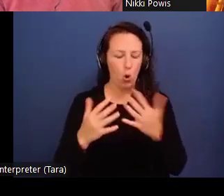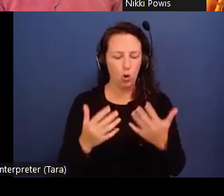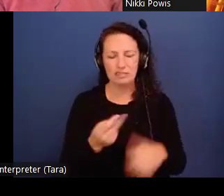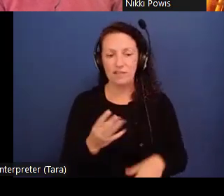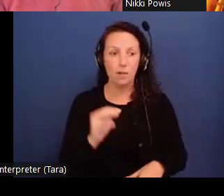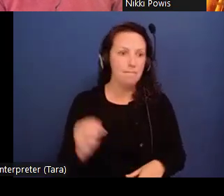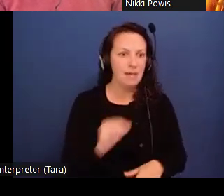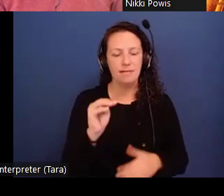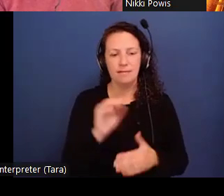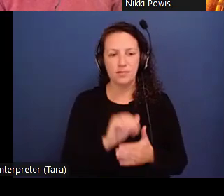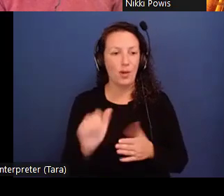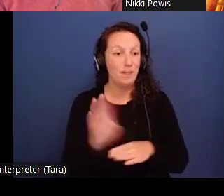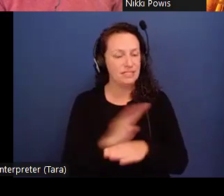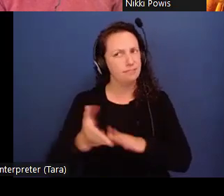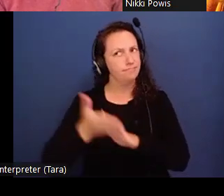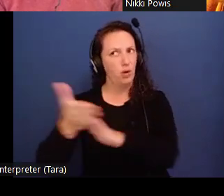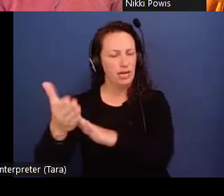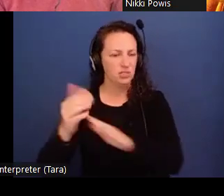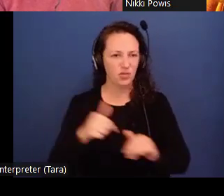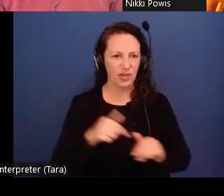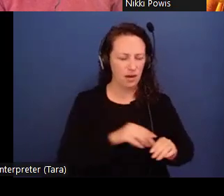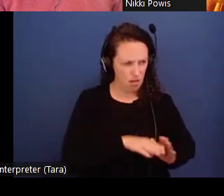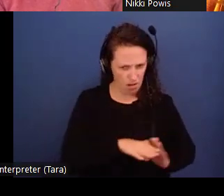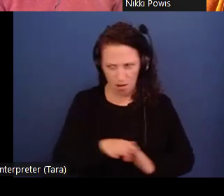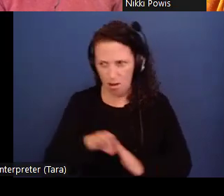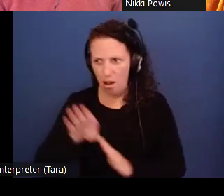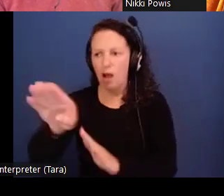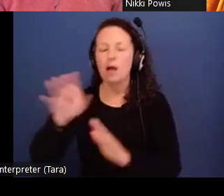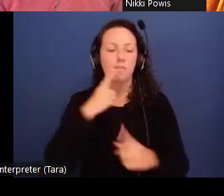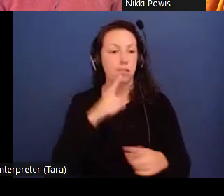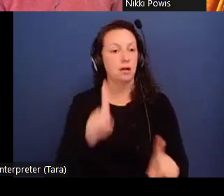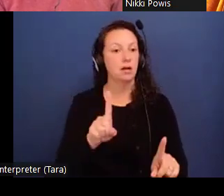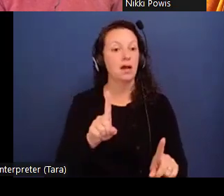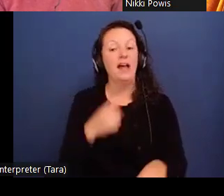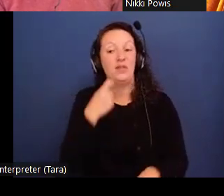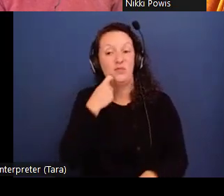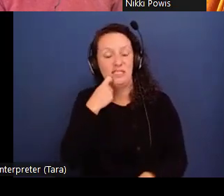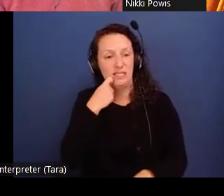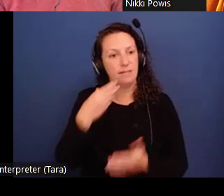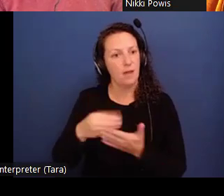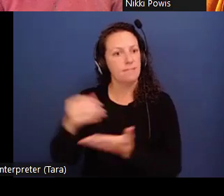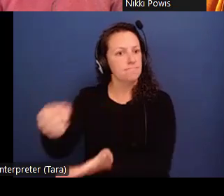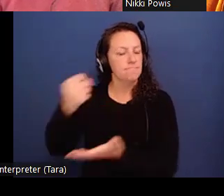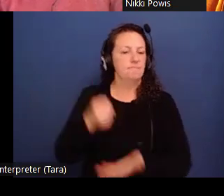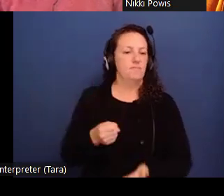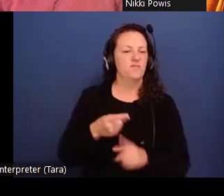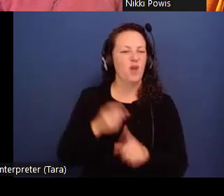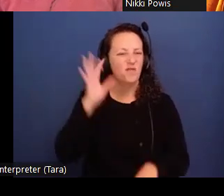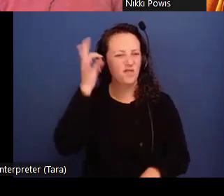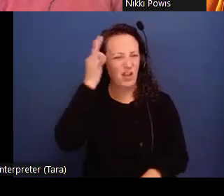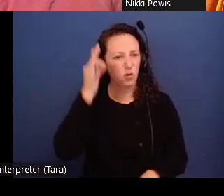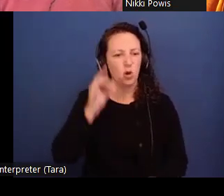So then from that, we're able to more recently get a federal grant through the Rehab Services Administration. So our